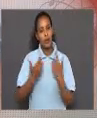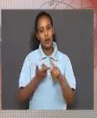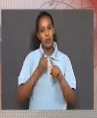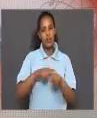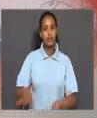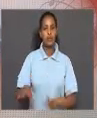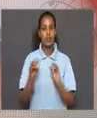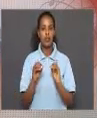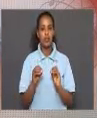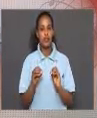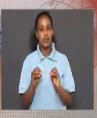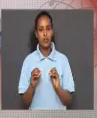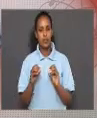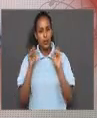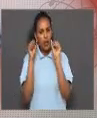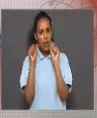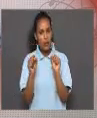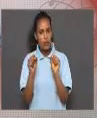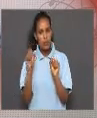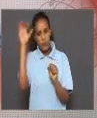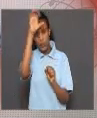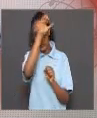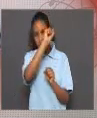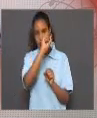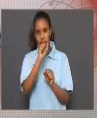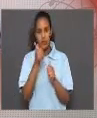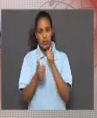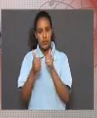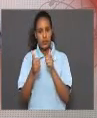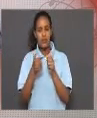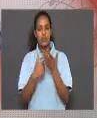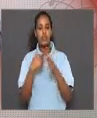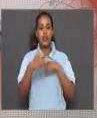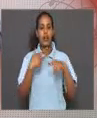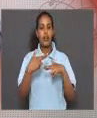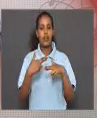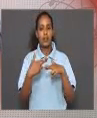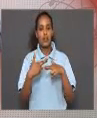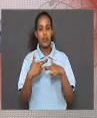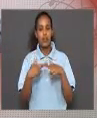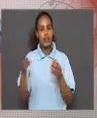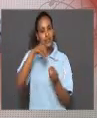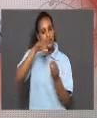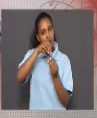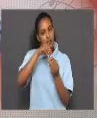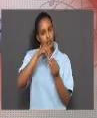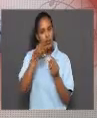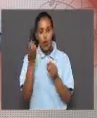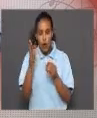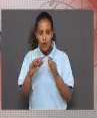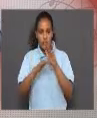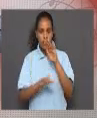Welcome back, students. Were you able to predict whether each of these reactions leads to an increase